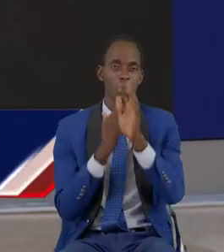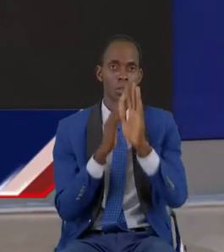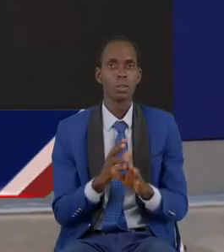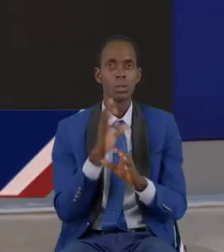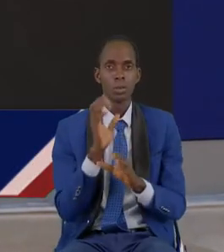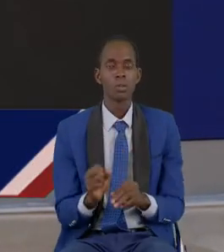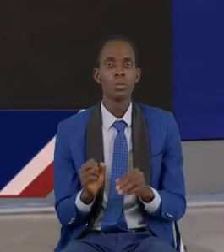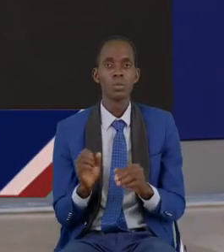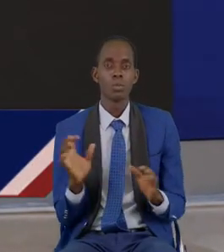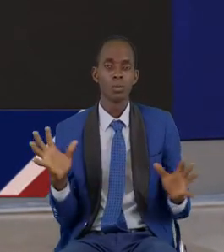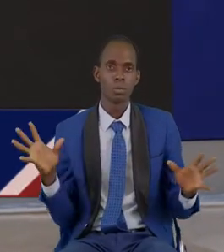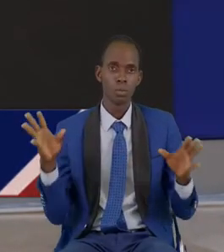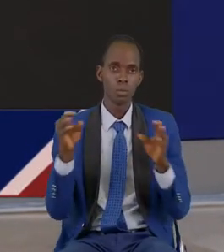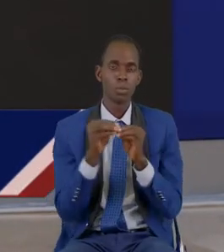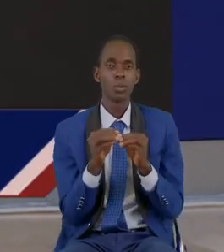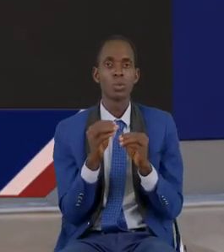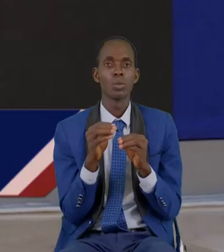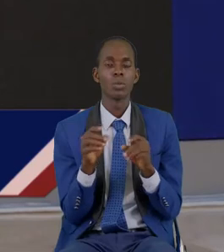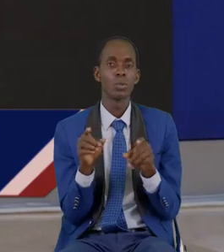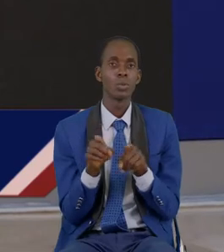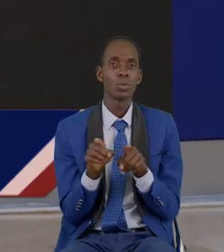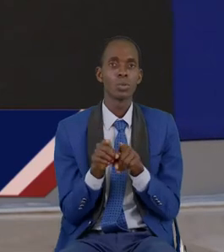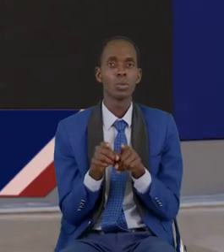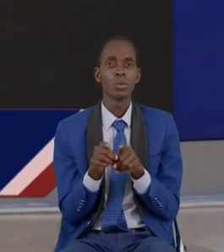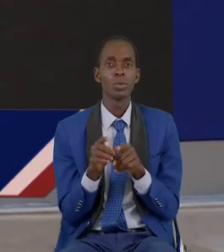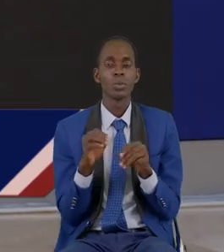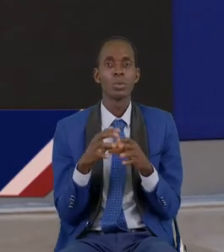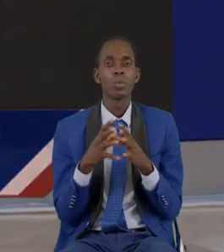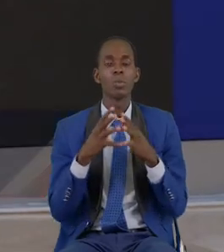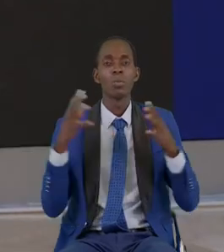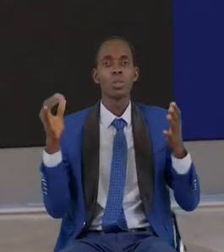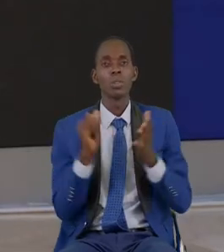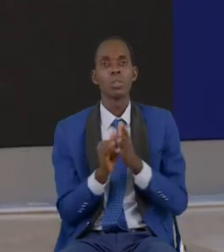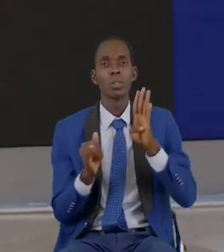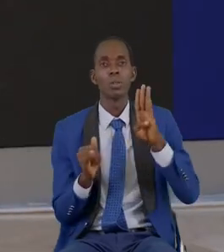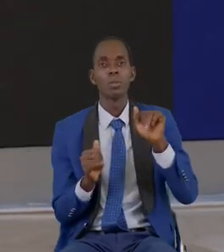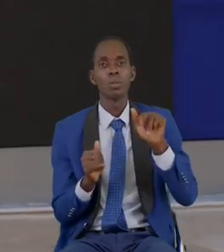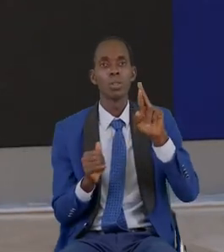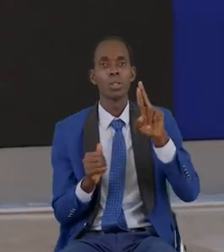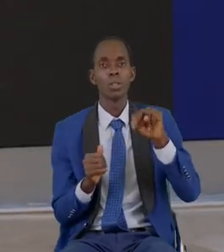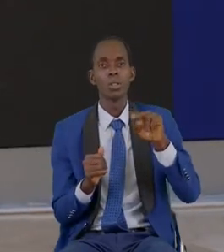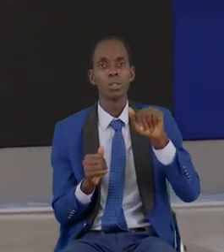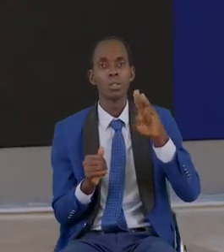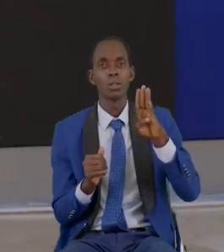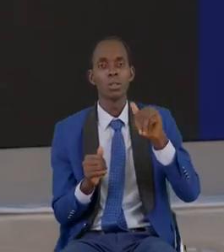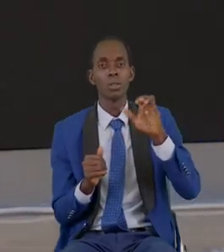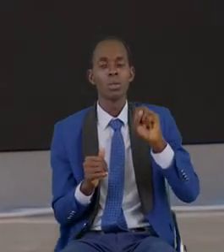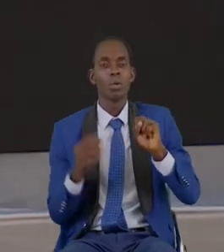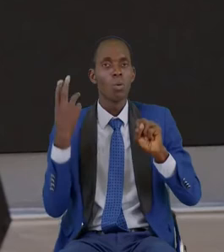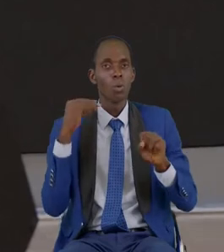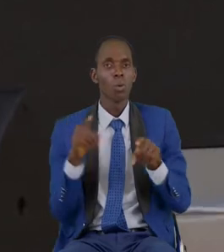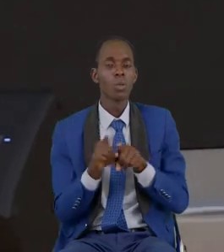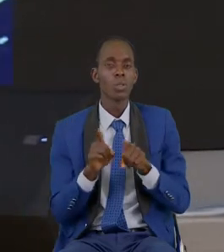Peter, insomuch that Barnabas also was carried away with